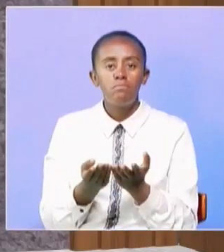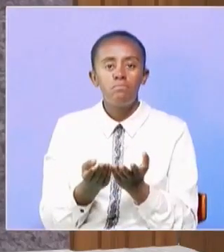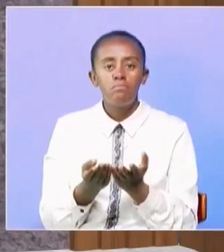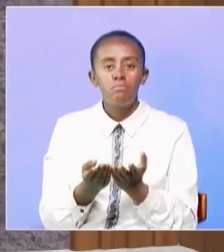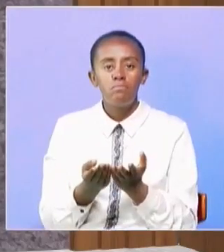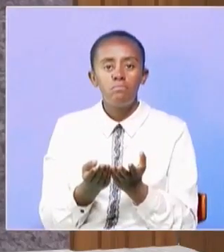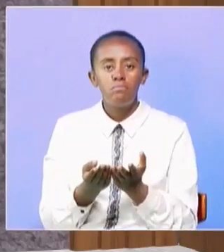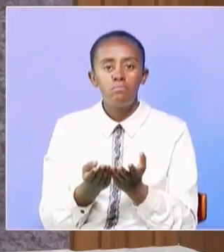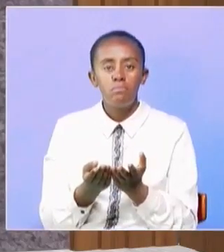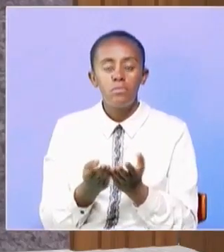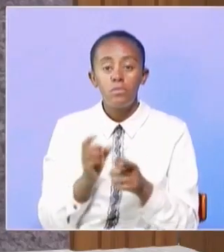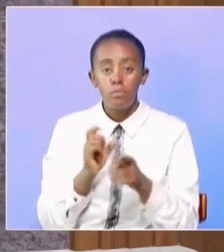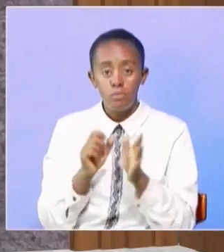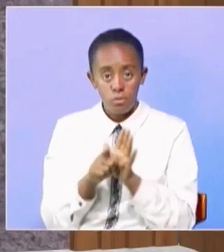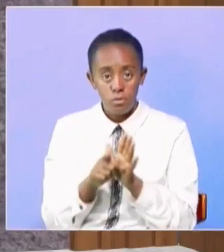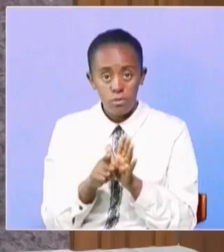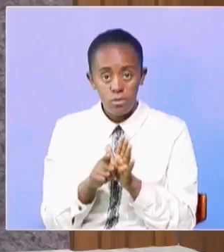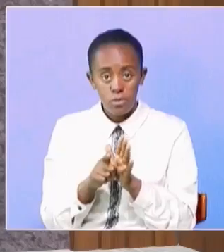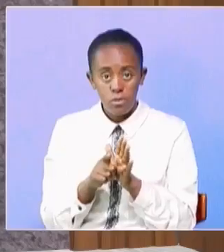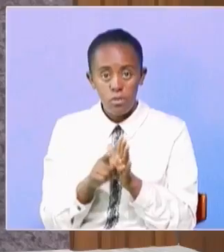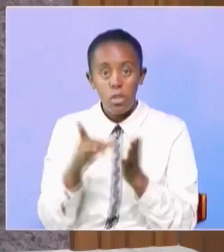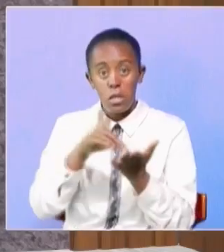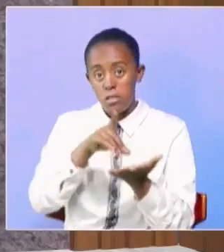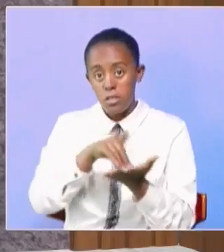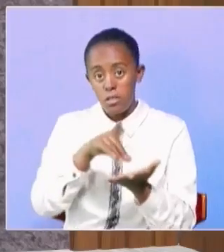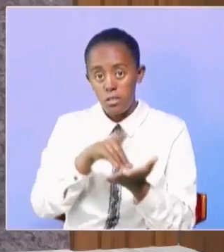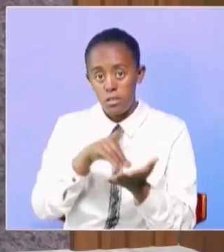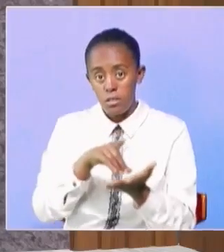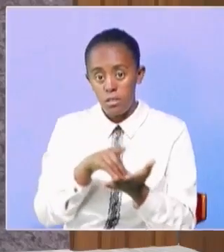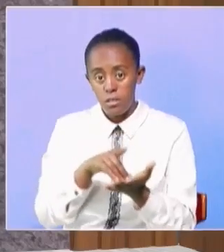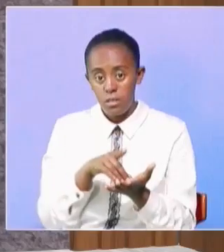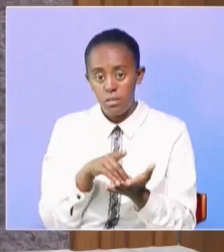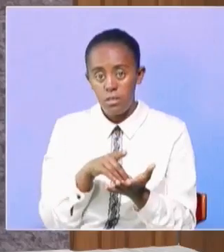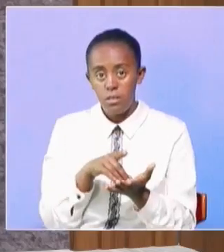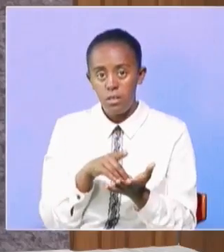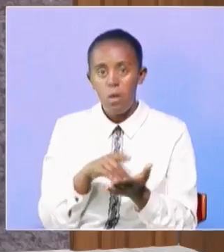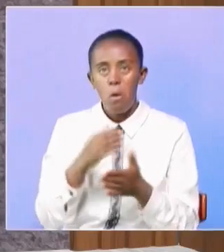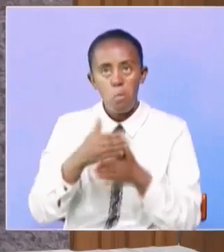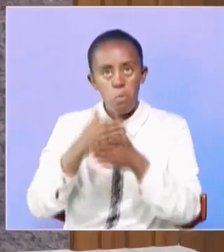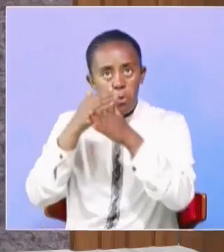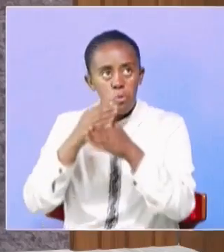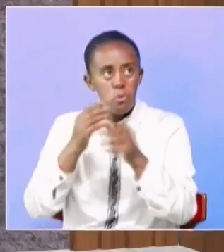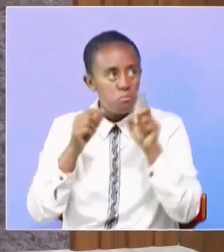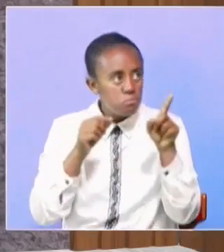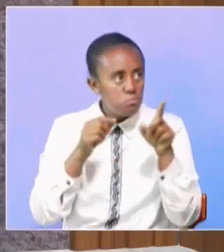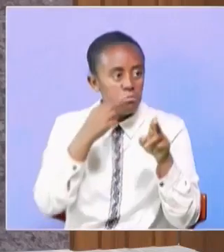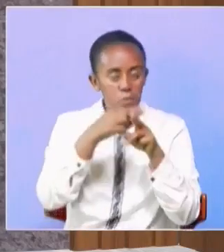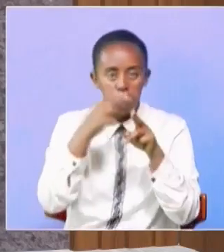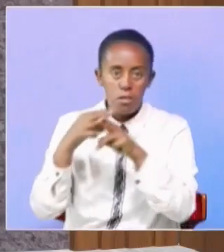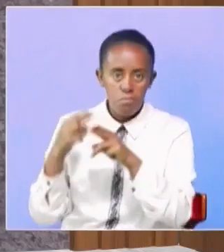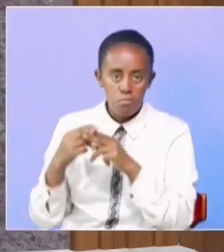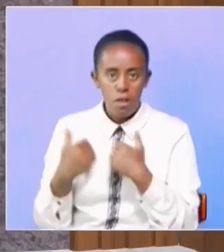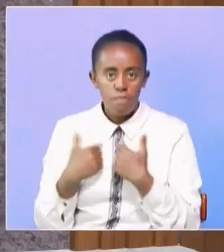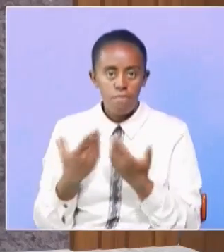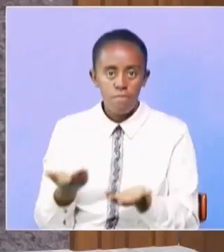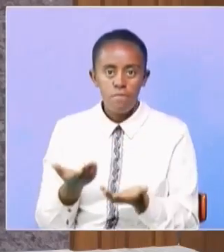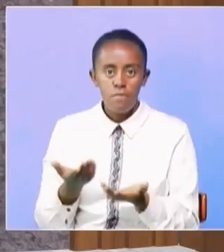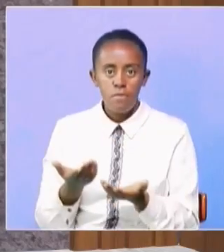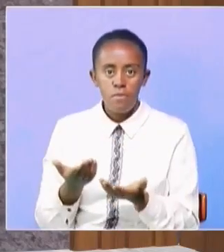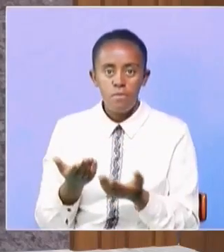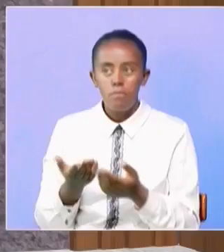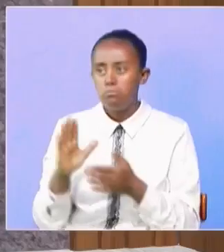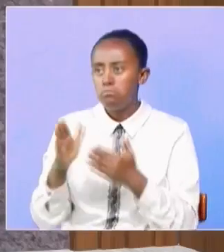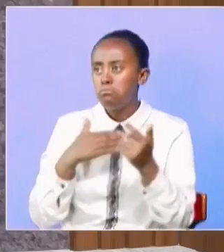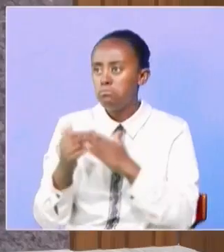what? For example, if you are in a city, there are buildings that have names that you know, so it would